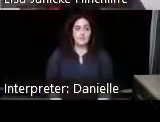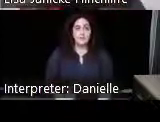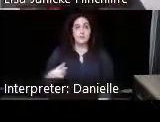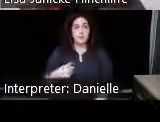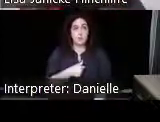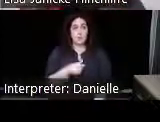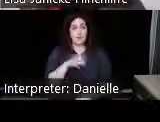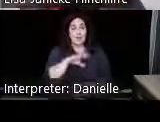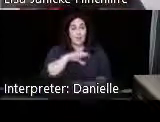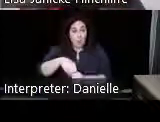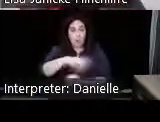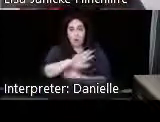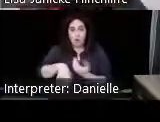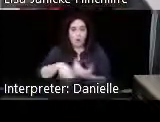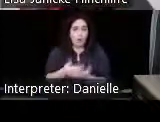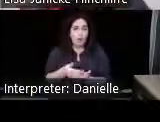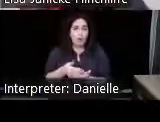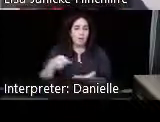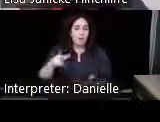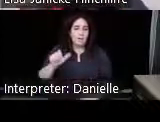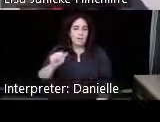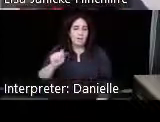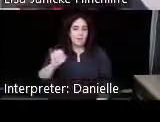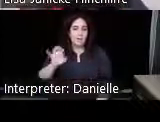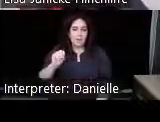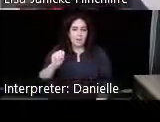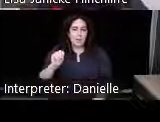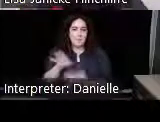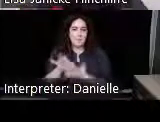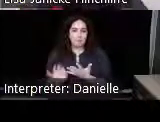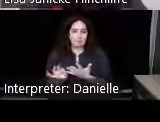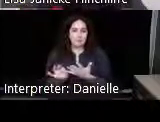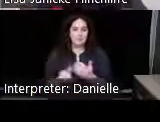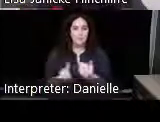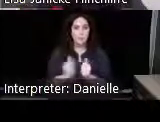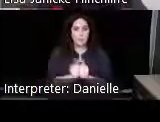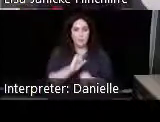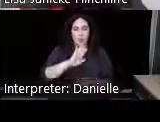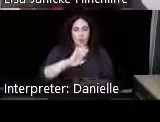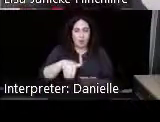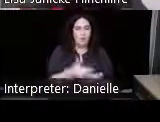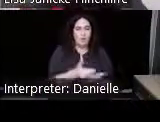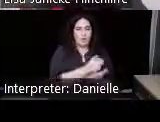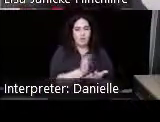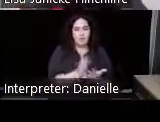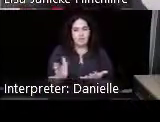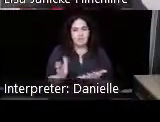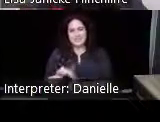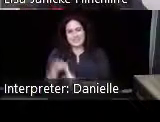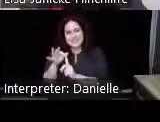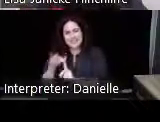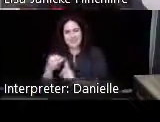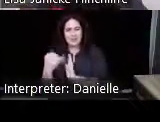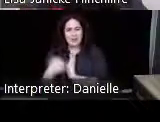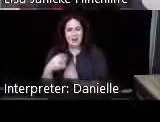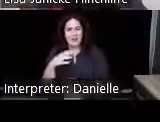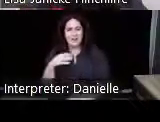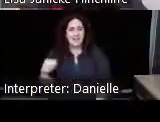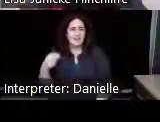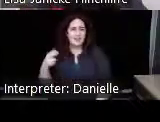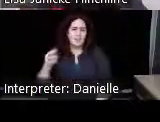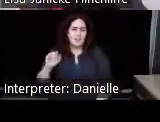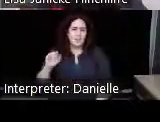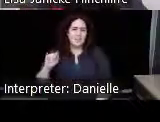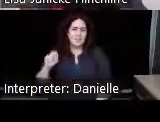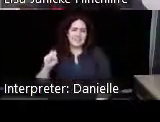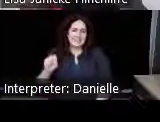then different subjects, although you'll notice the arts and humanities are not represented here, except to the degree they